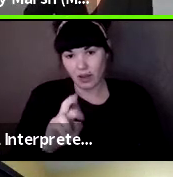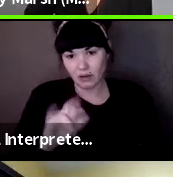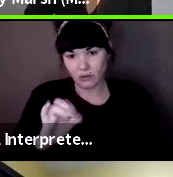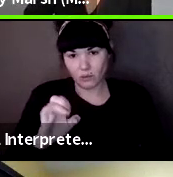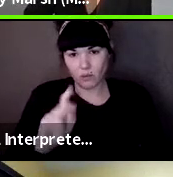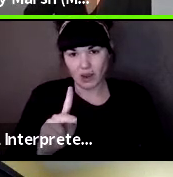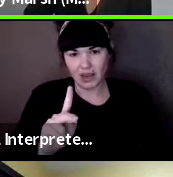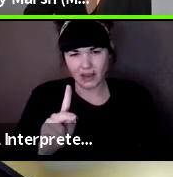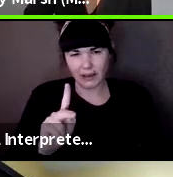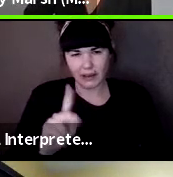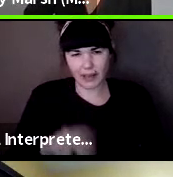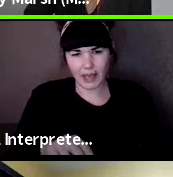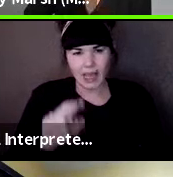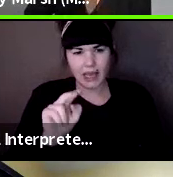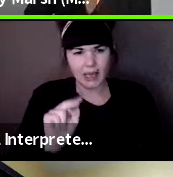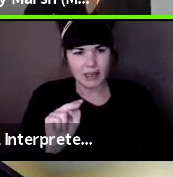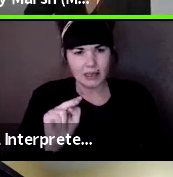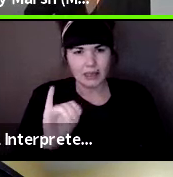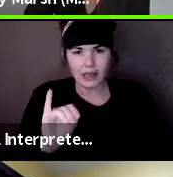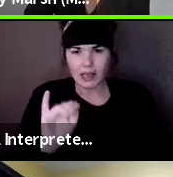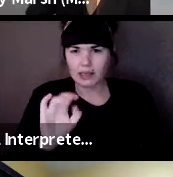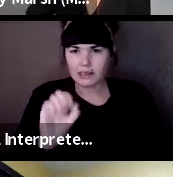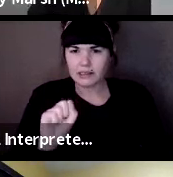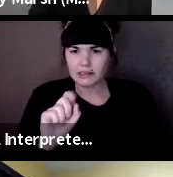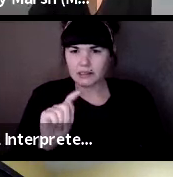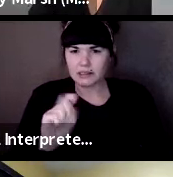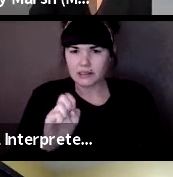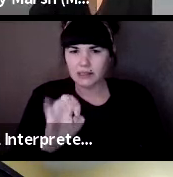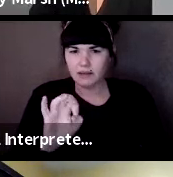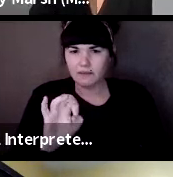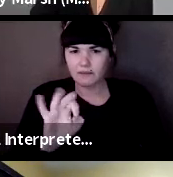allow a moment for our staff to unmute you.